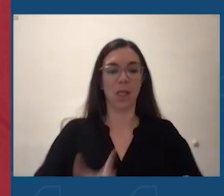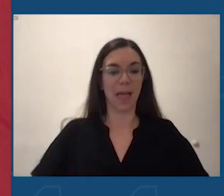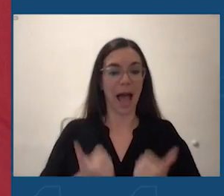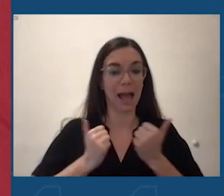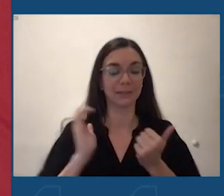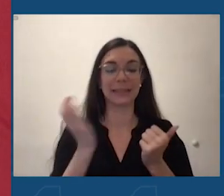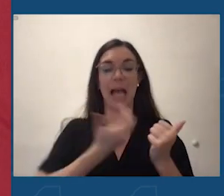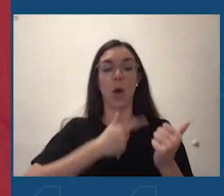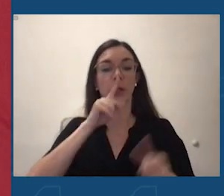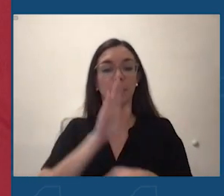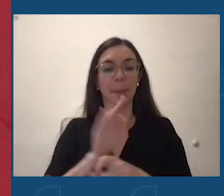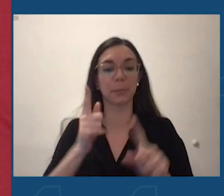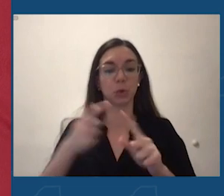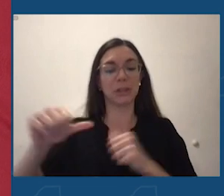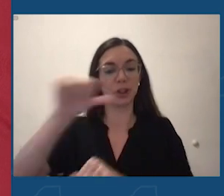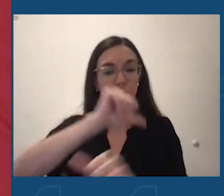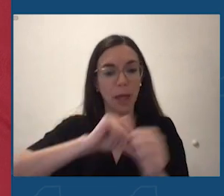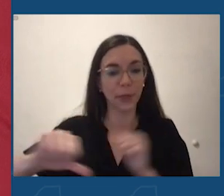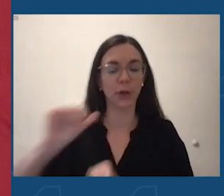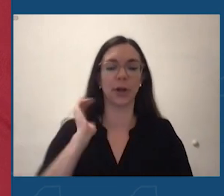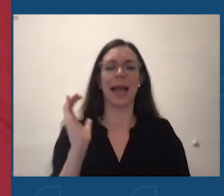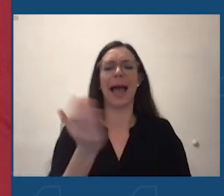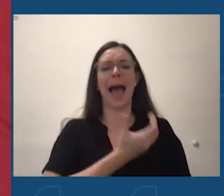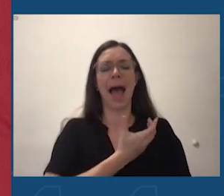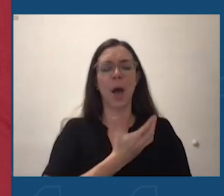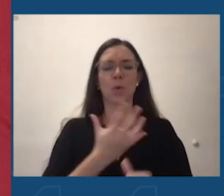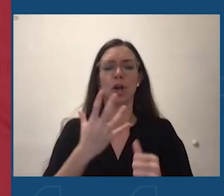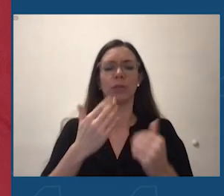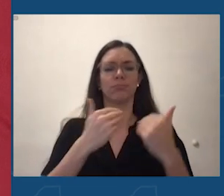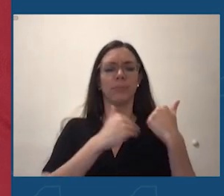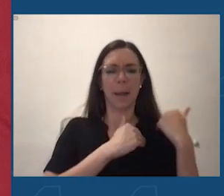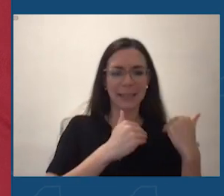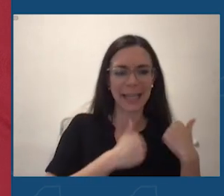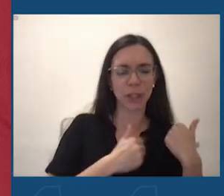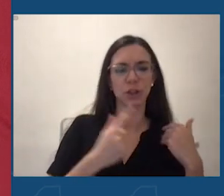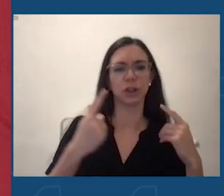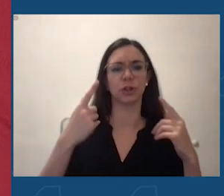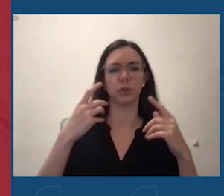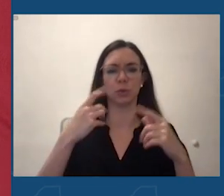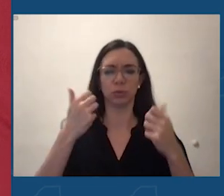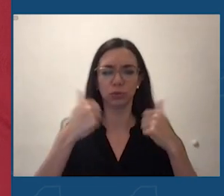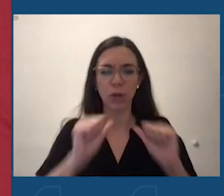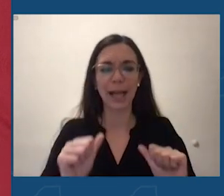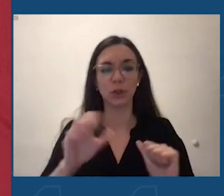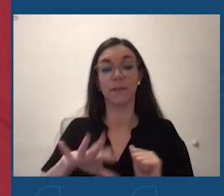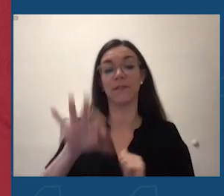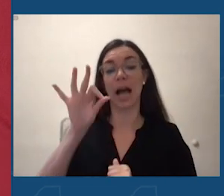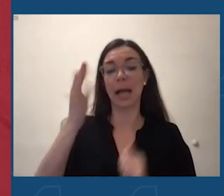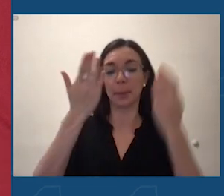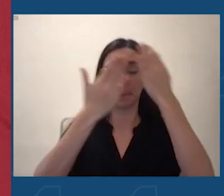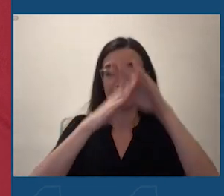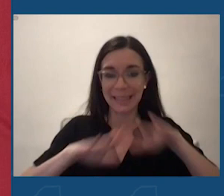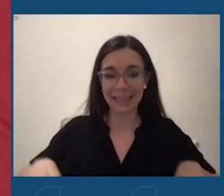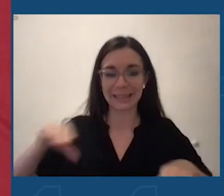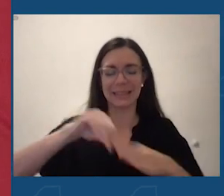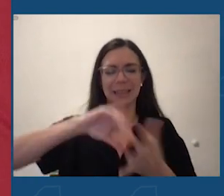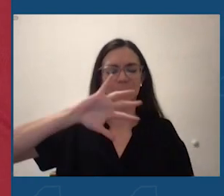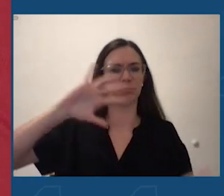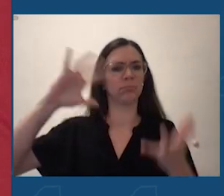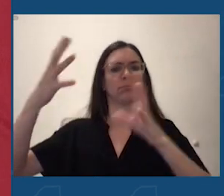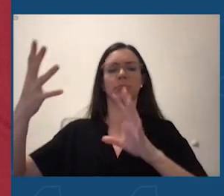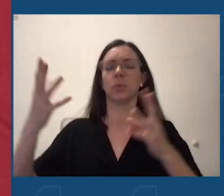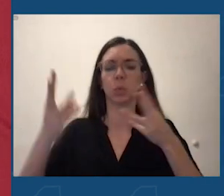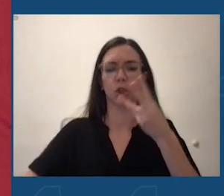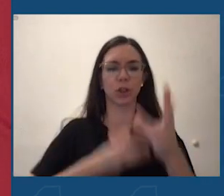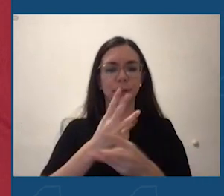other and our moral obligation to try to seek paz, to try to find peace in a turbulent world today. So thank you for